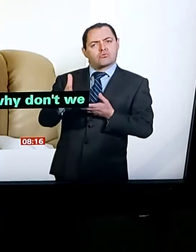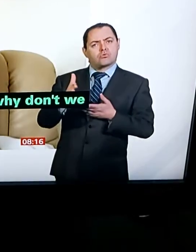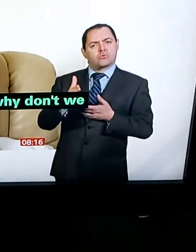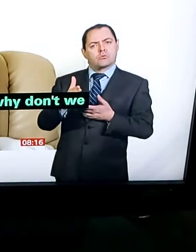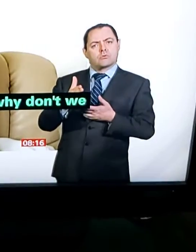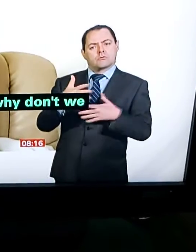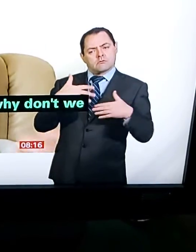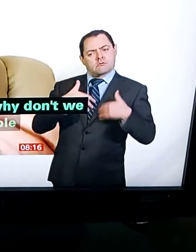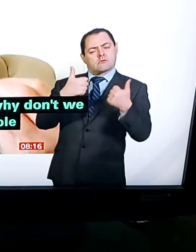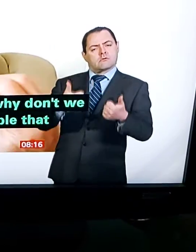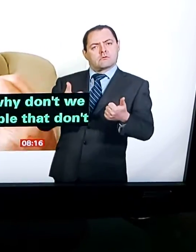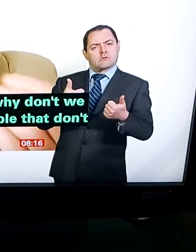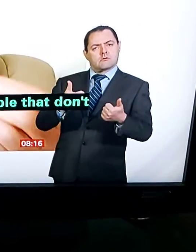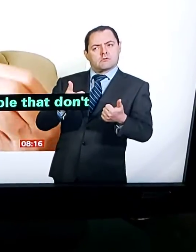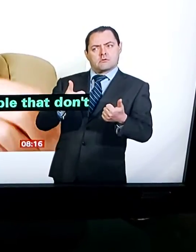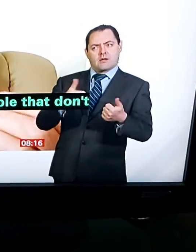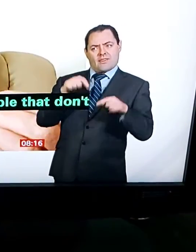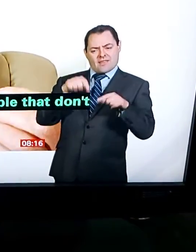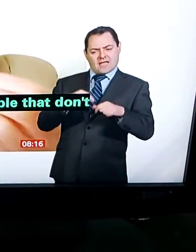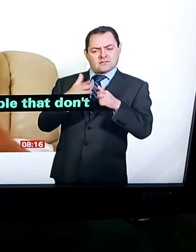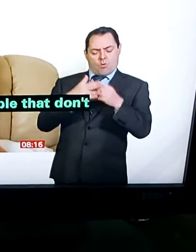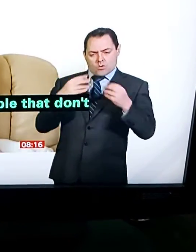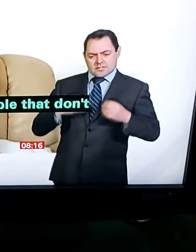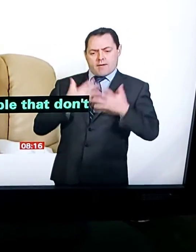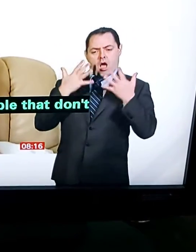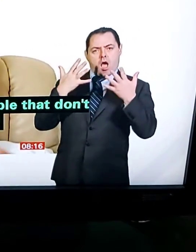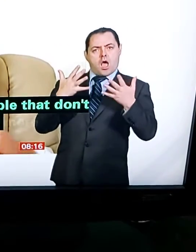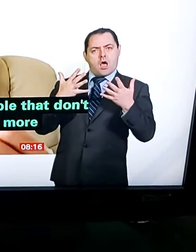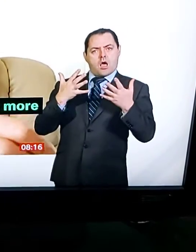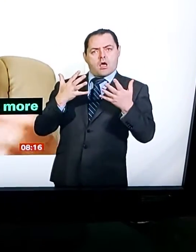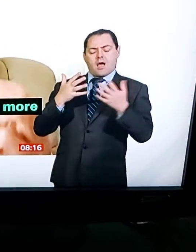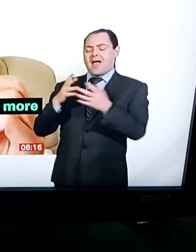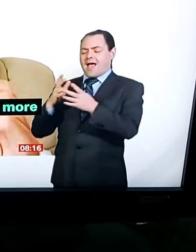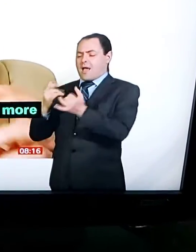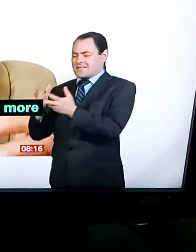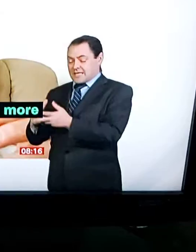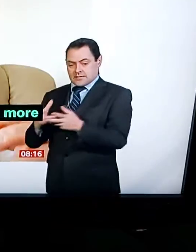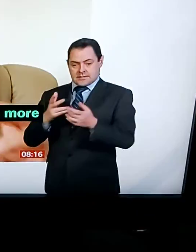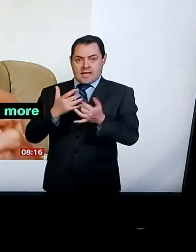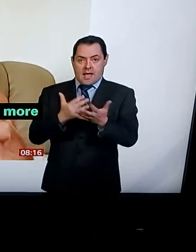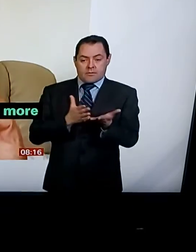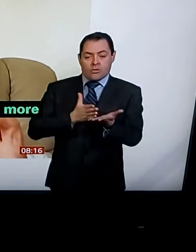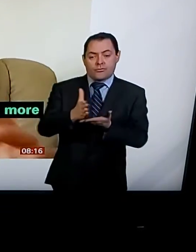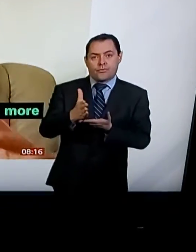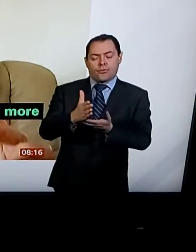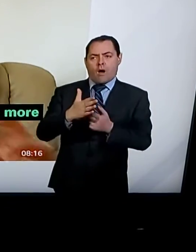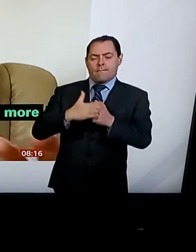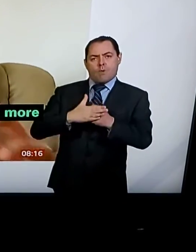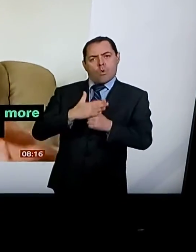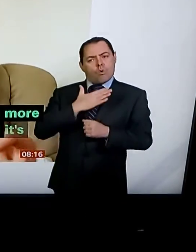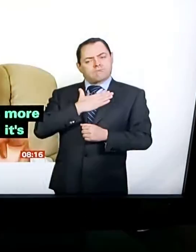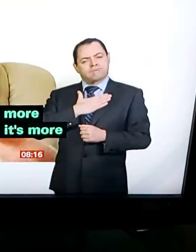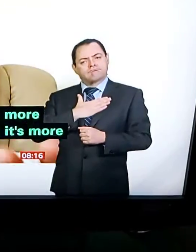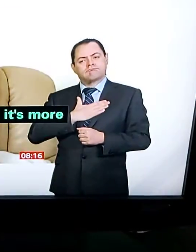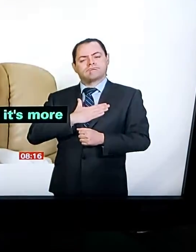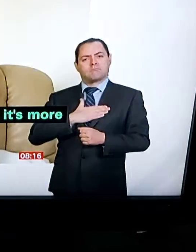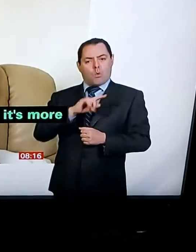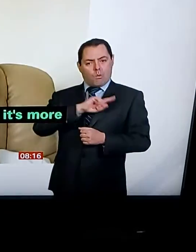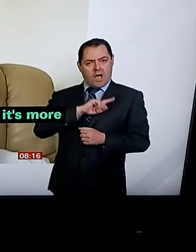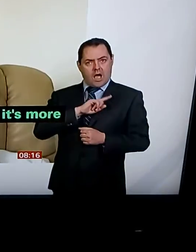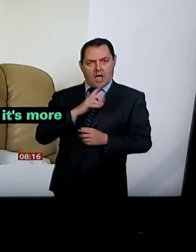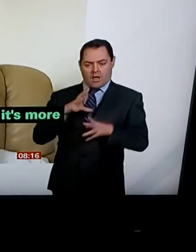it? It's more inspiring for people, and it's more comforting because it's a very frightening disease.